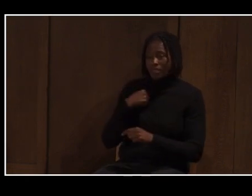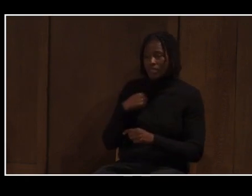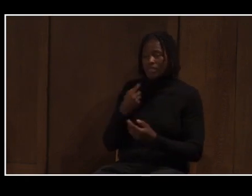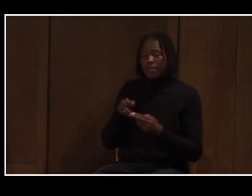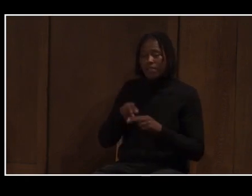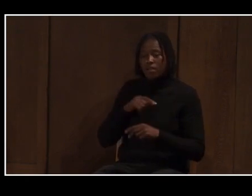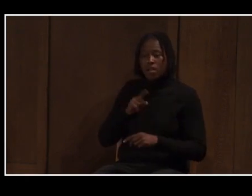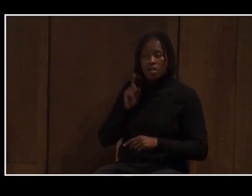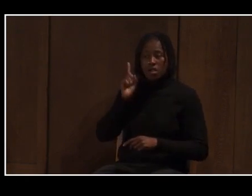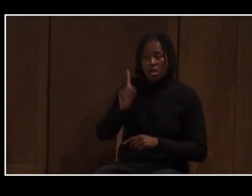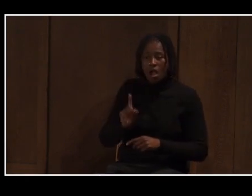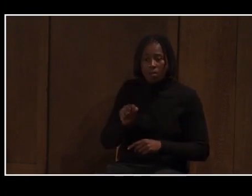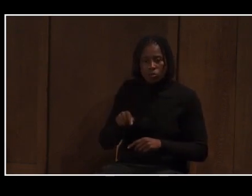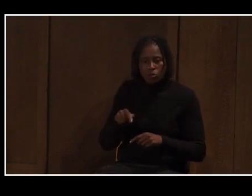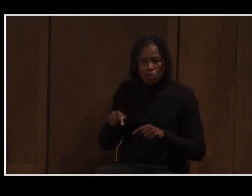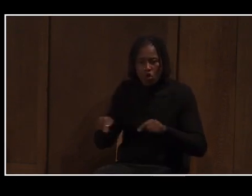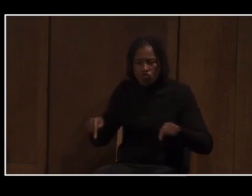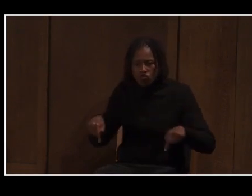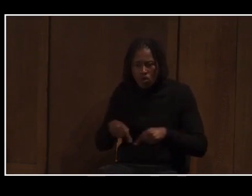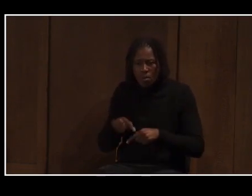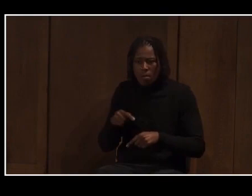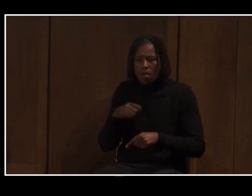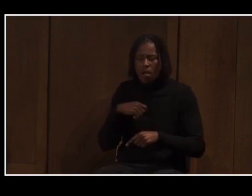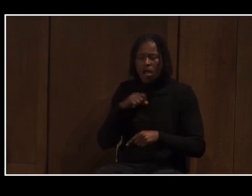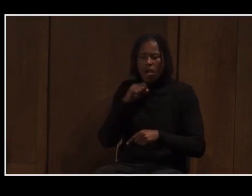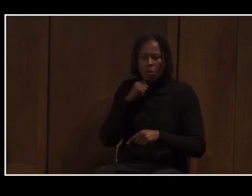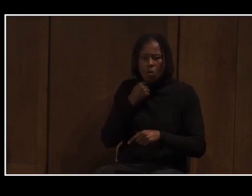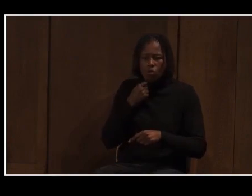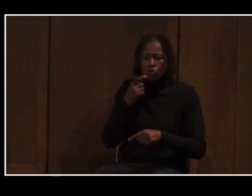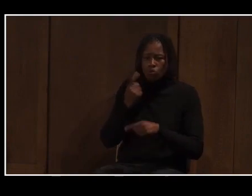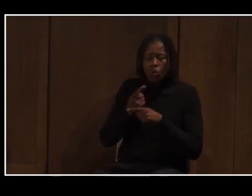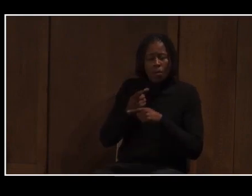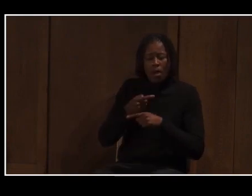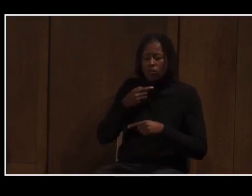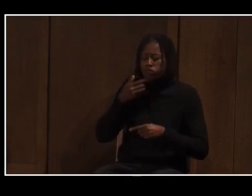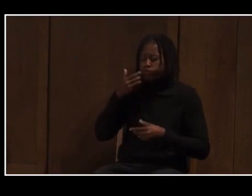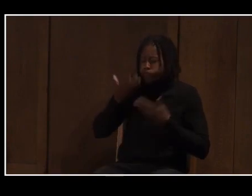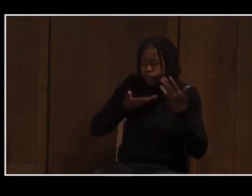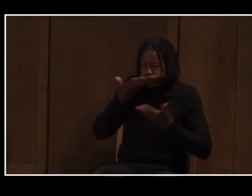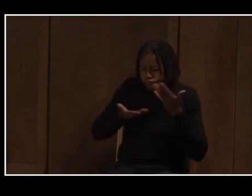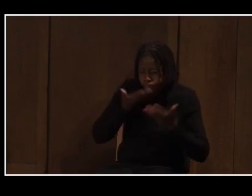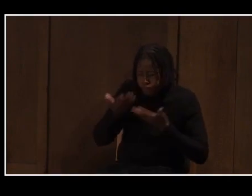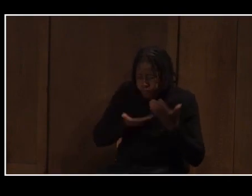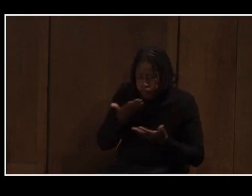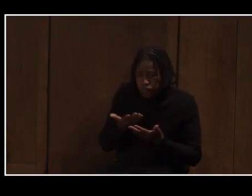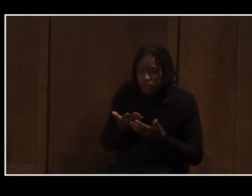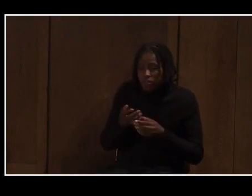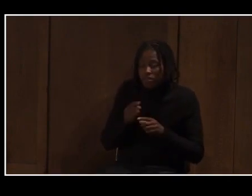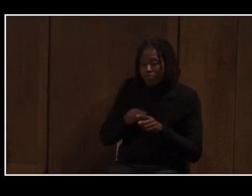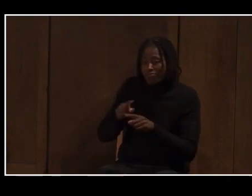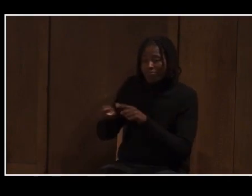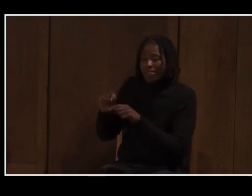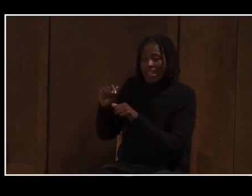talk about rolling Ted Man deep. I roll hundreds of ancestors deep. Yeah?